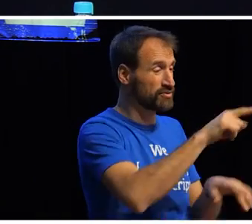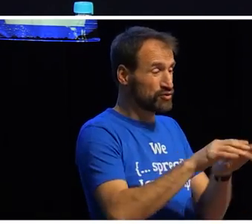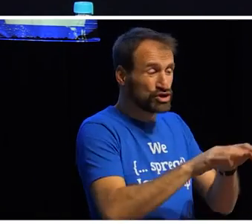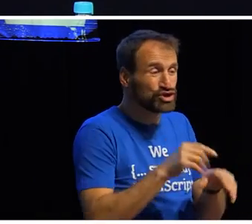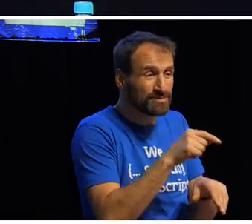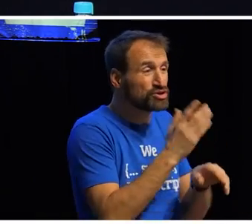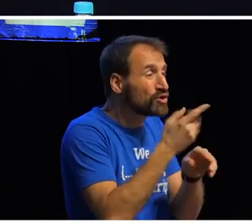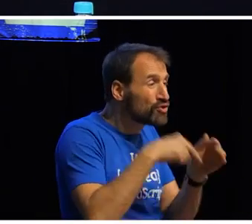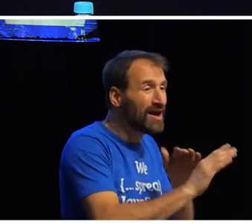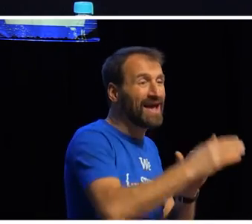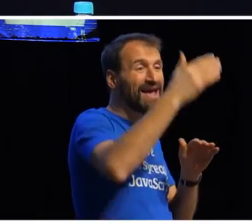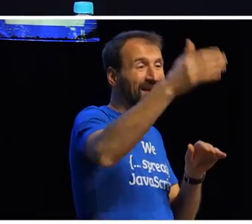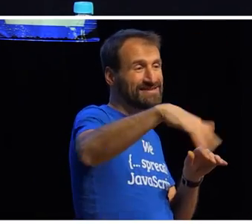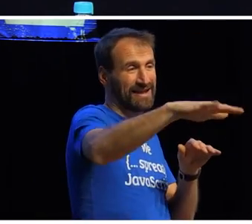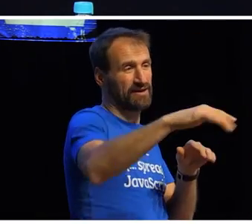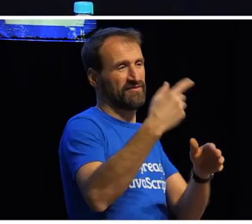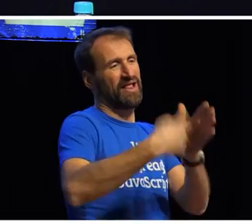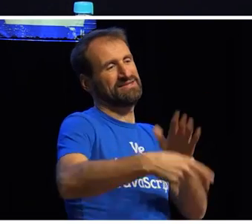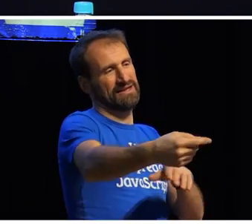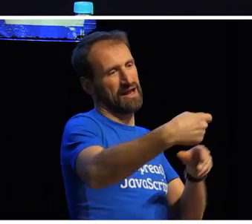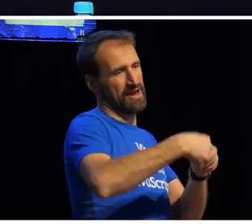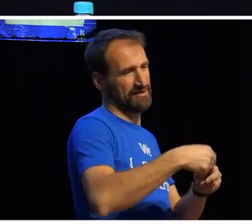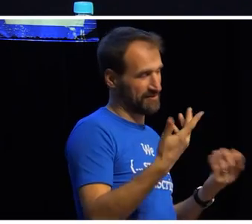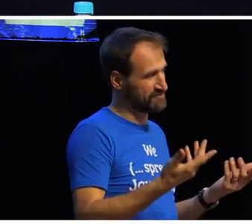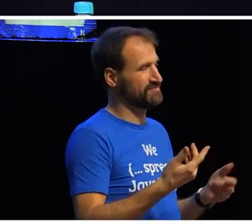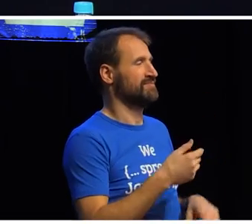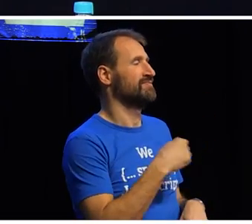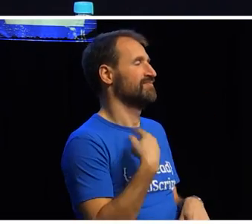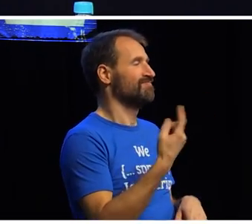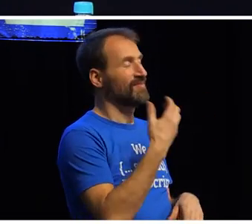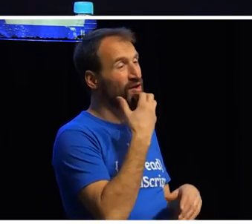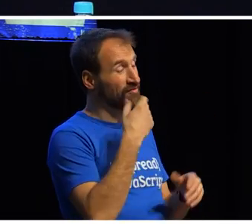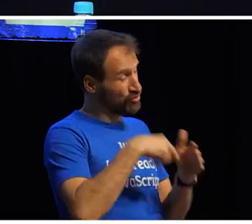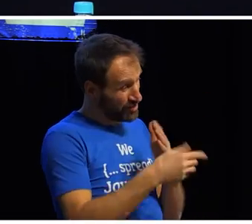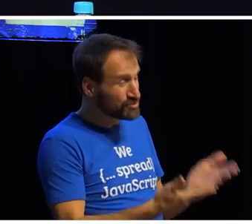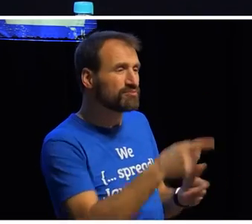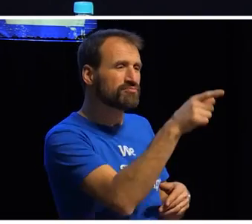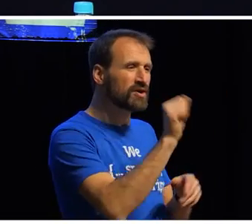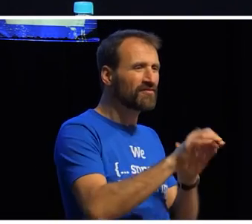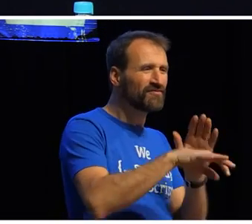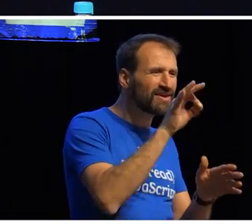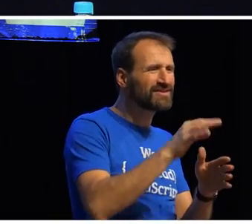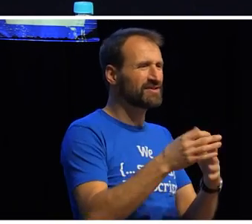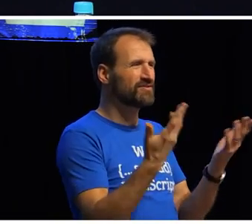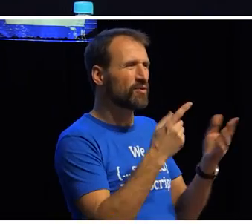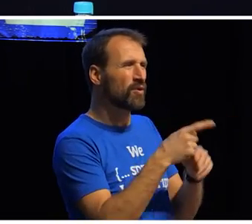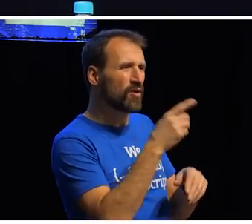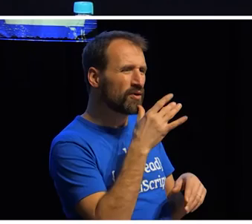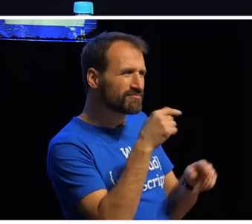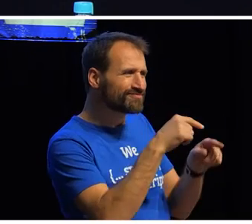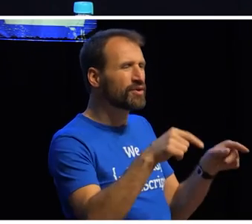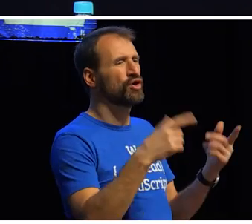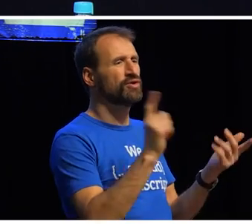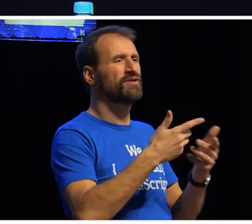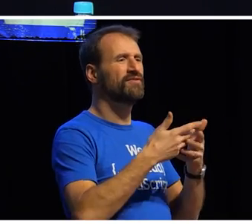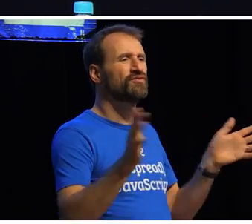so you know a little bit of a shameless plug you can try out snakes to help this you know help find those issues you know free for open source gonna try it out and it would also